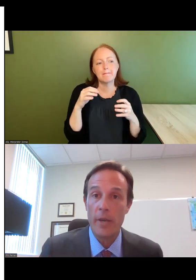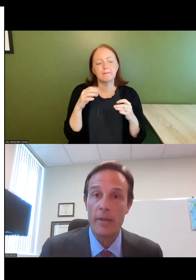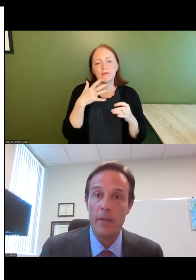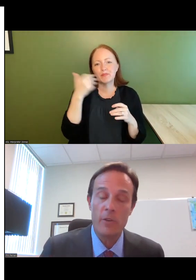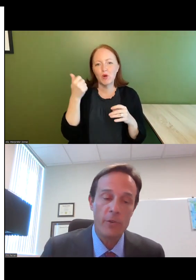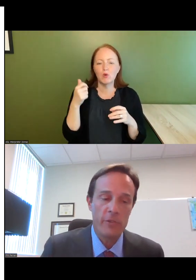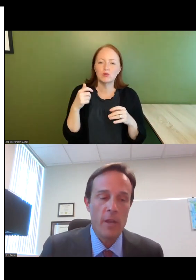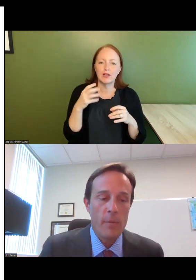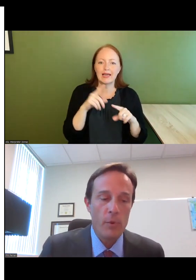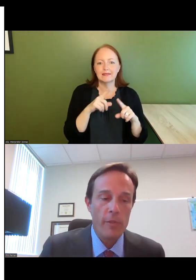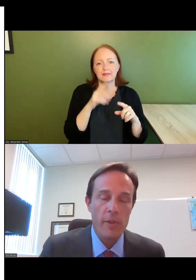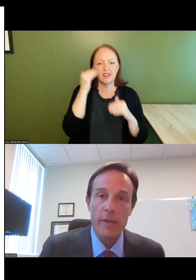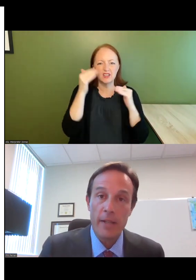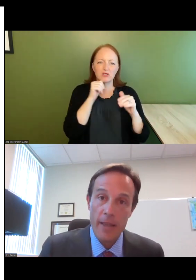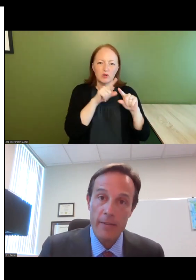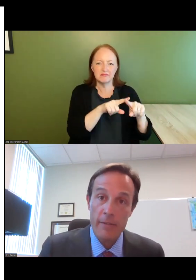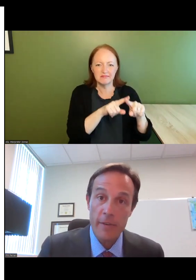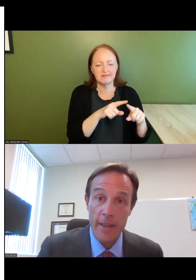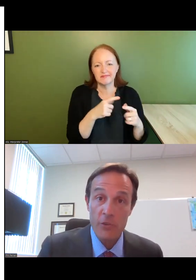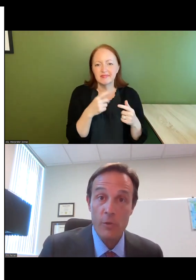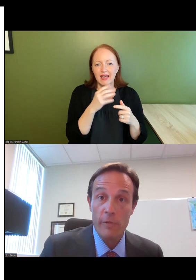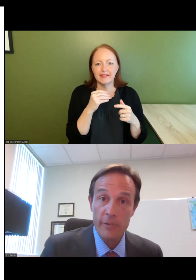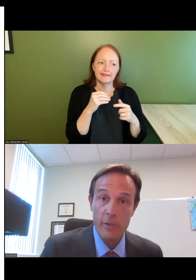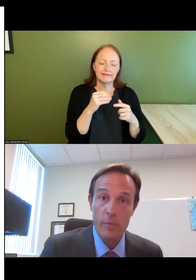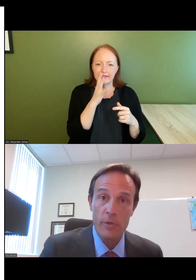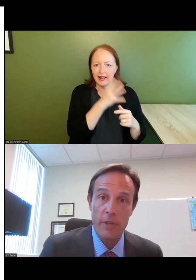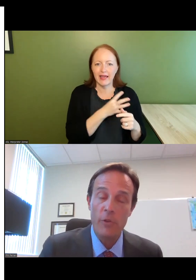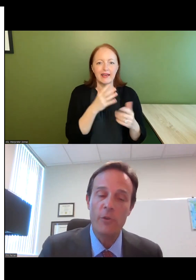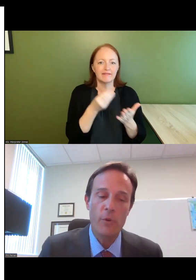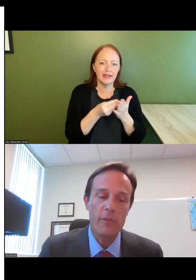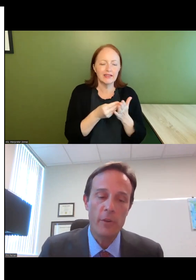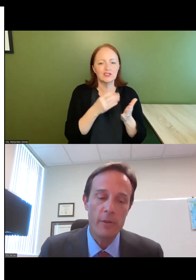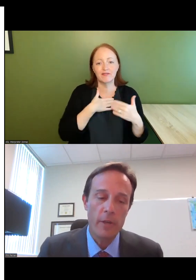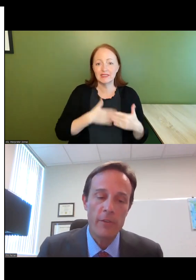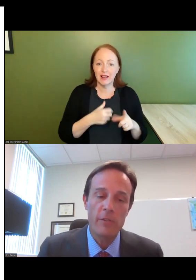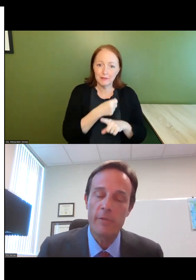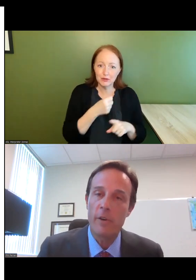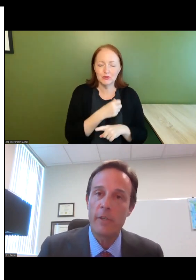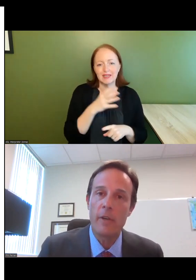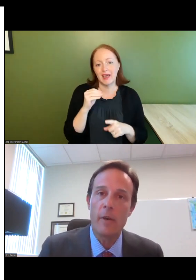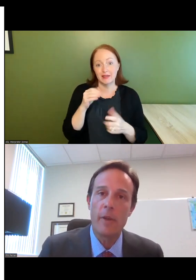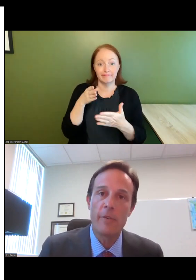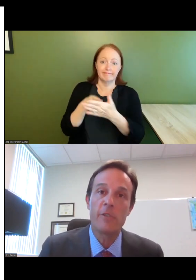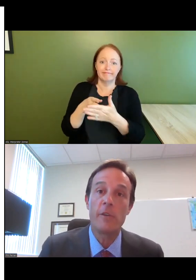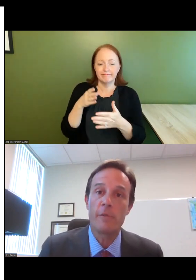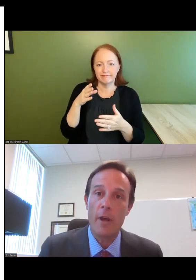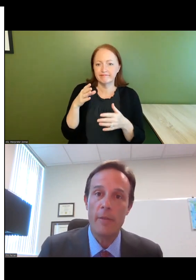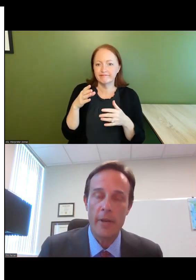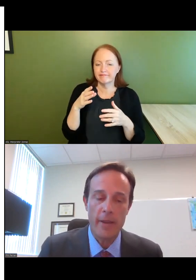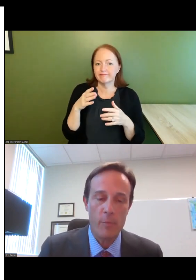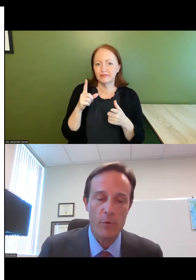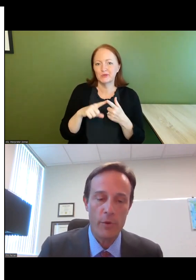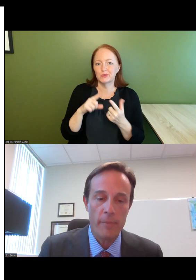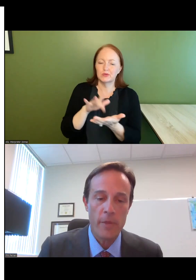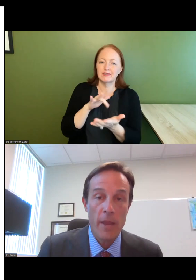older and dependent adults, both neglect and financial or physical abuse, and also prosecuting cases involving efforts to defraud